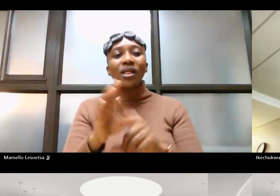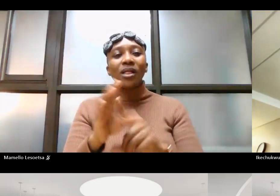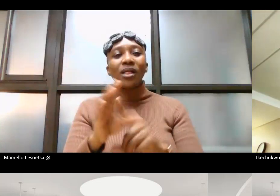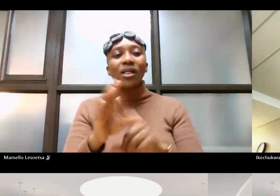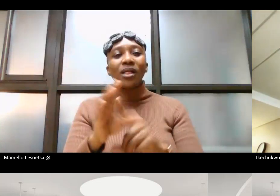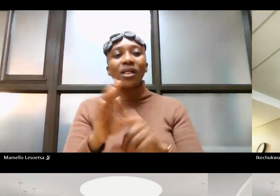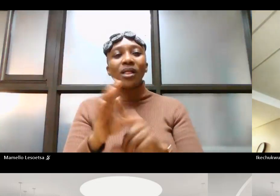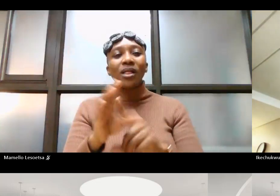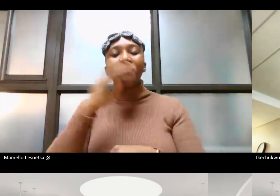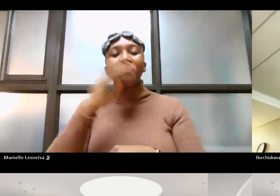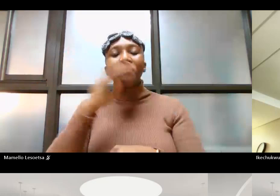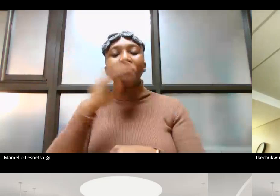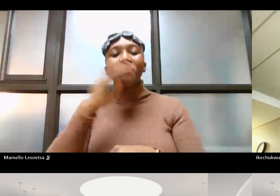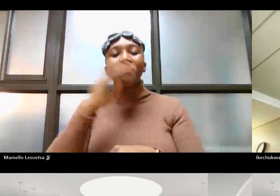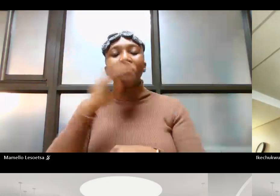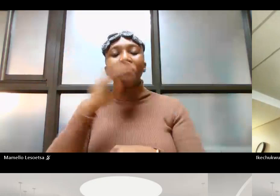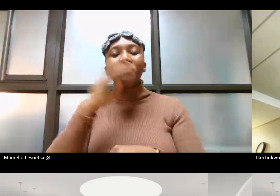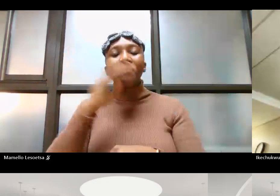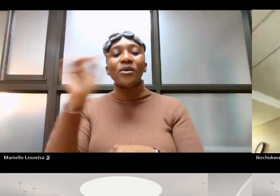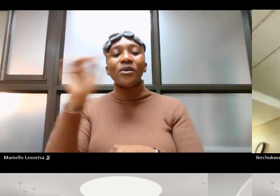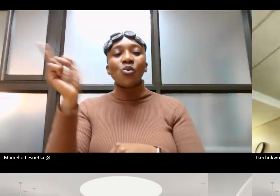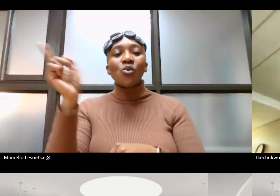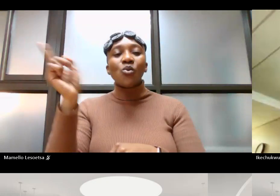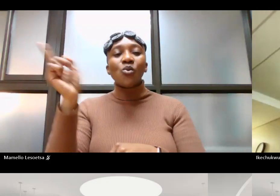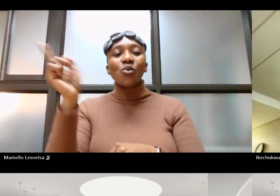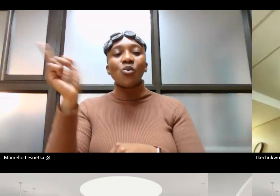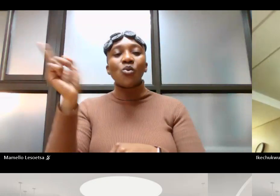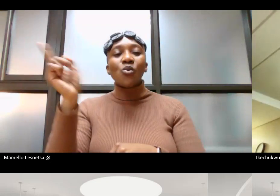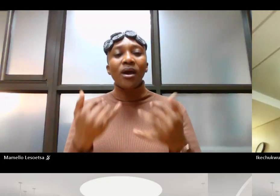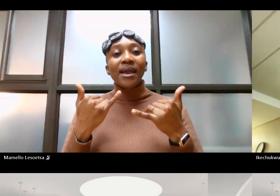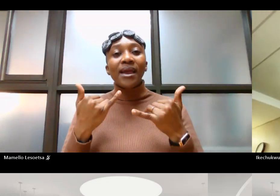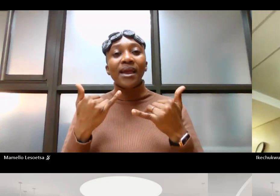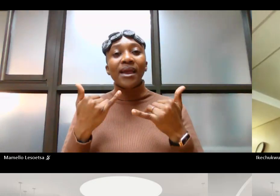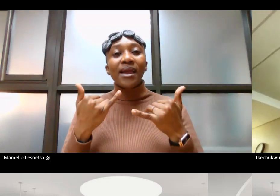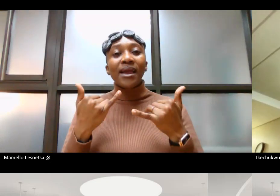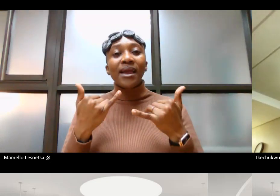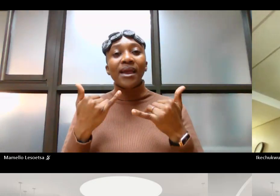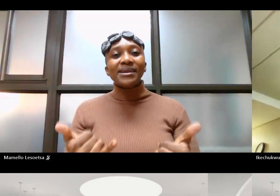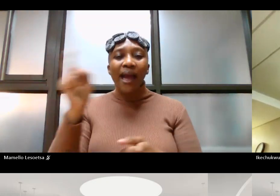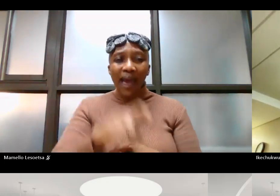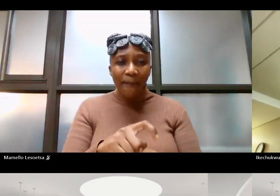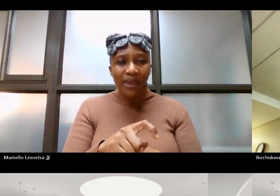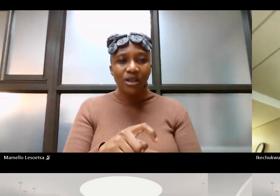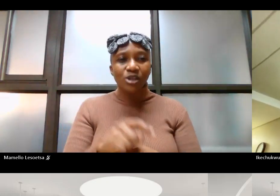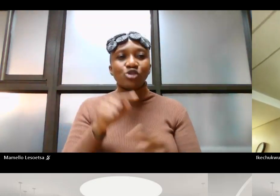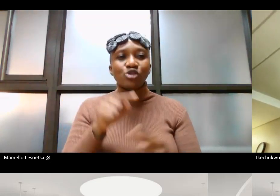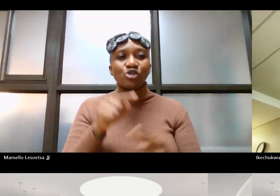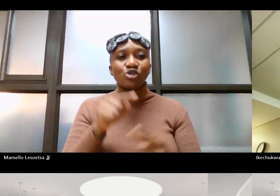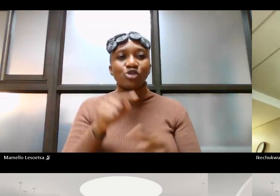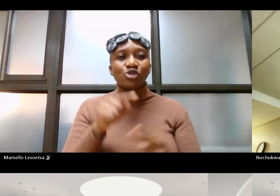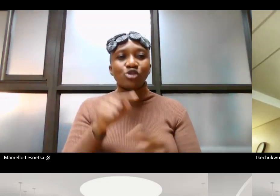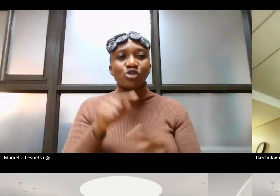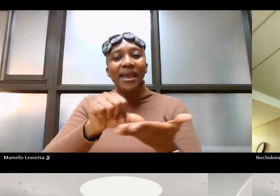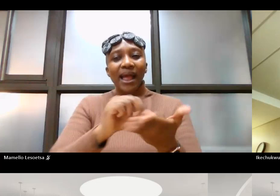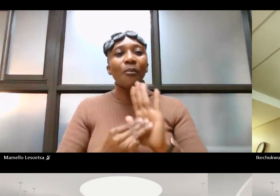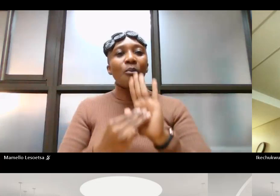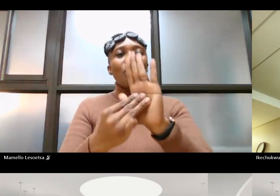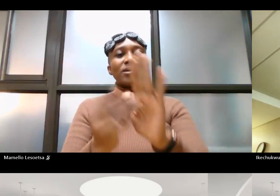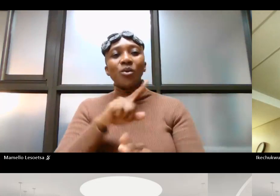the case today. And now coming to the medical model of how we